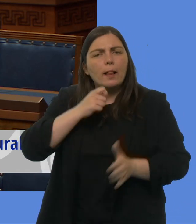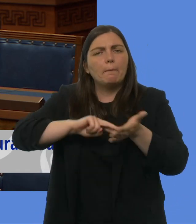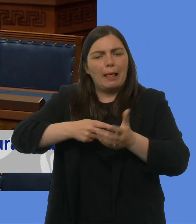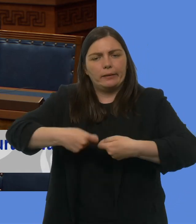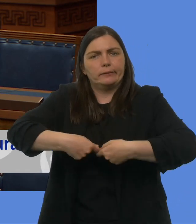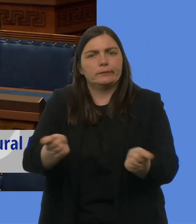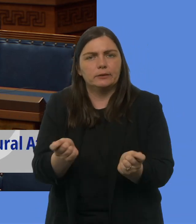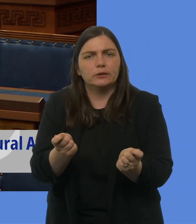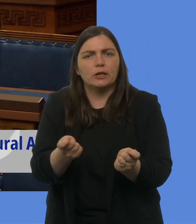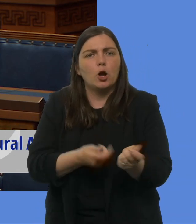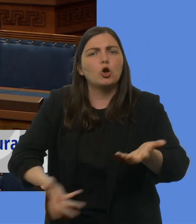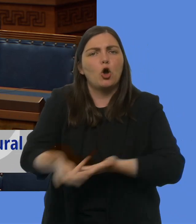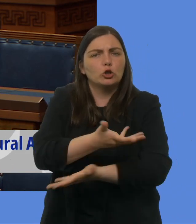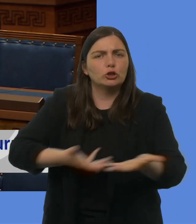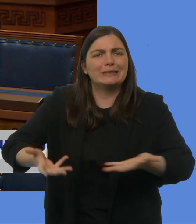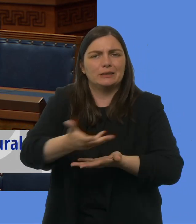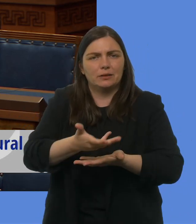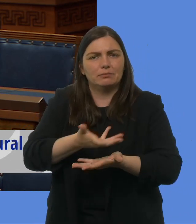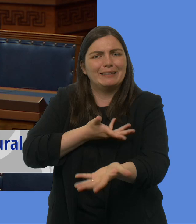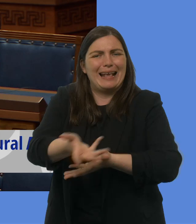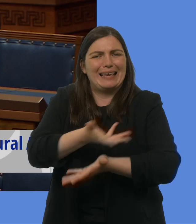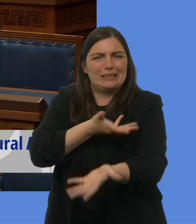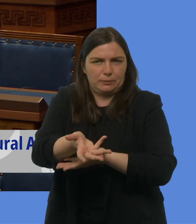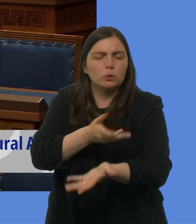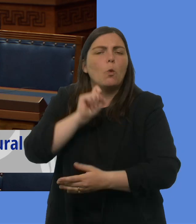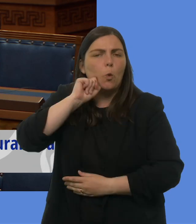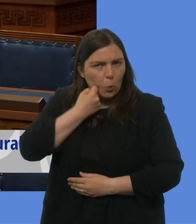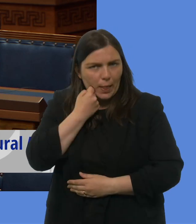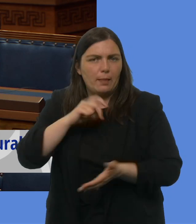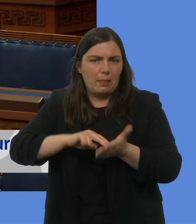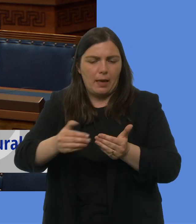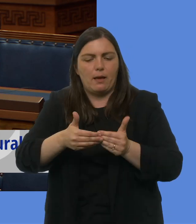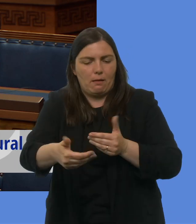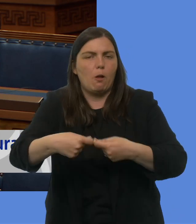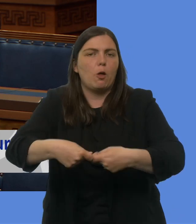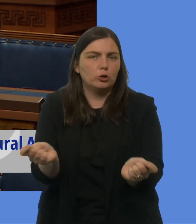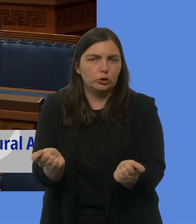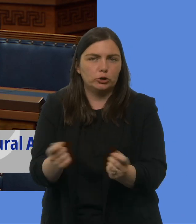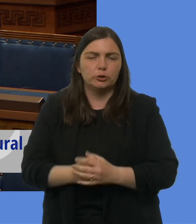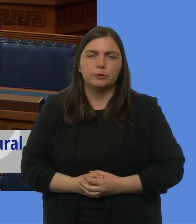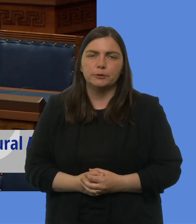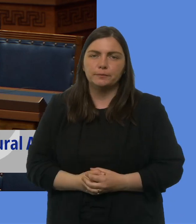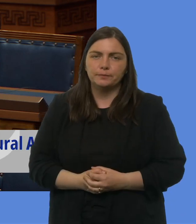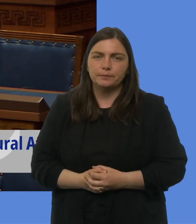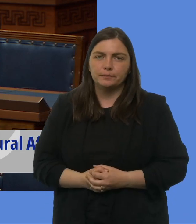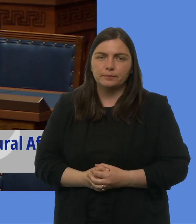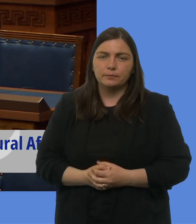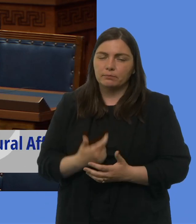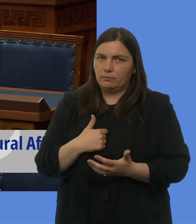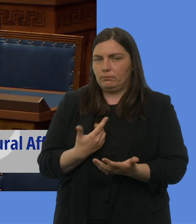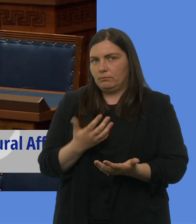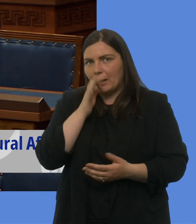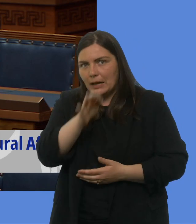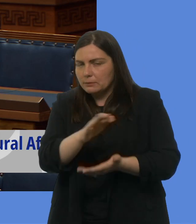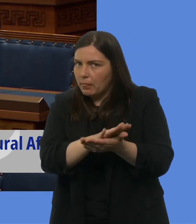prescribed burning period. I've been on the record in the belief that we should review that, and I would welcome people's engagement in the consultation surrounding that, because it's